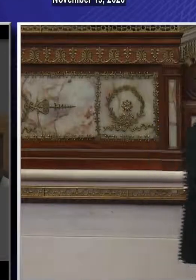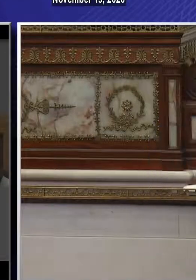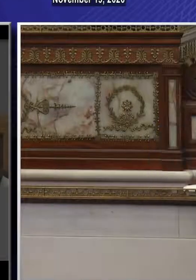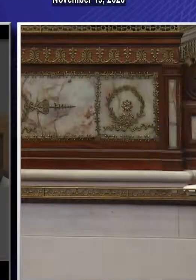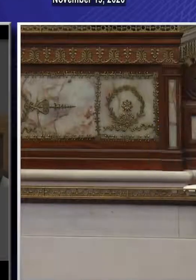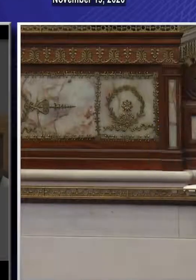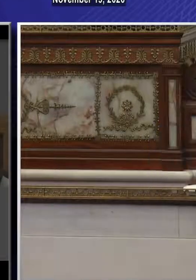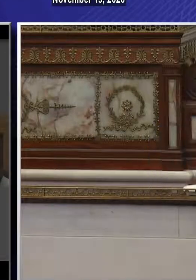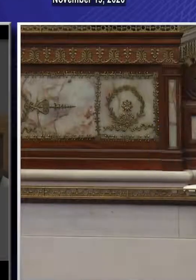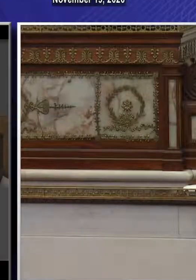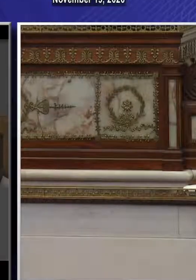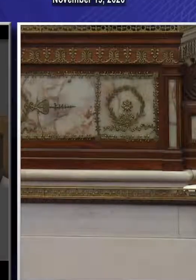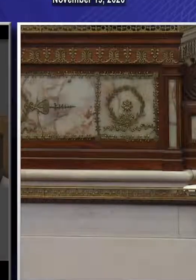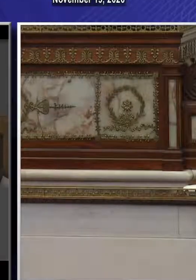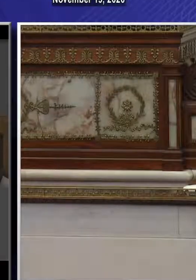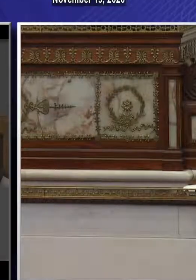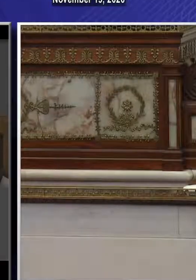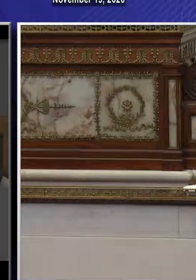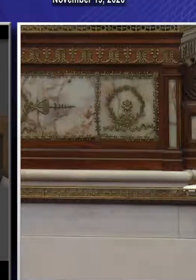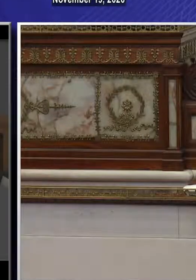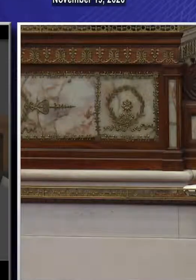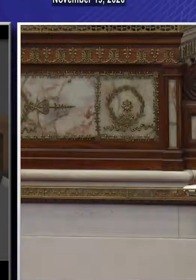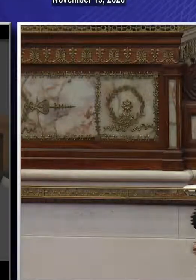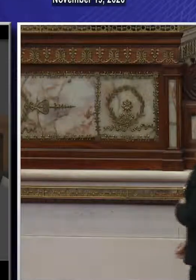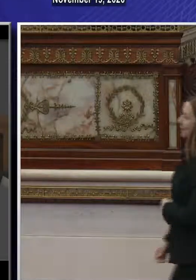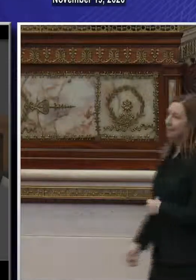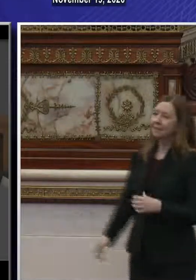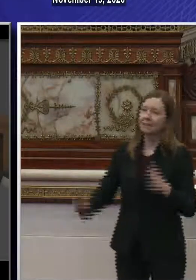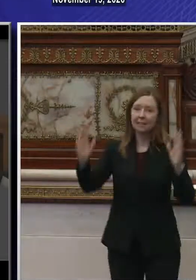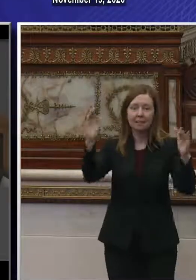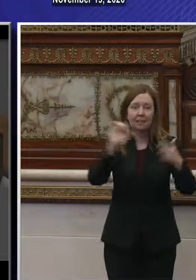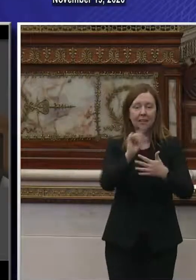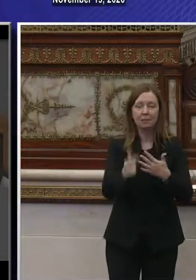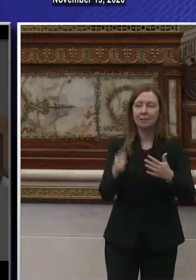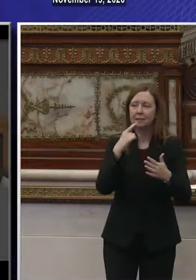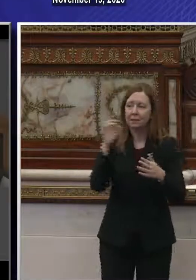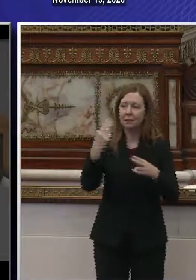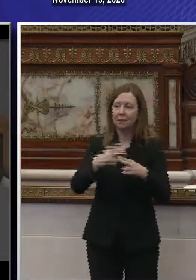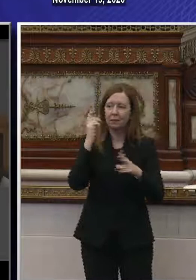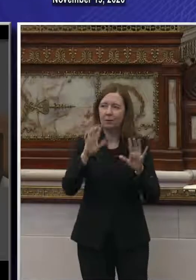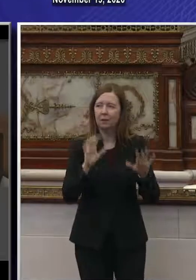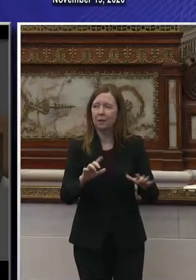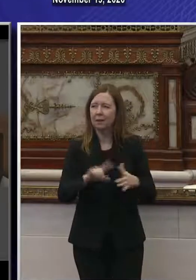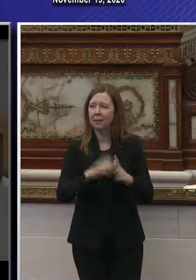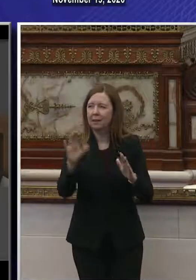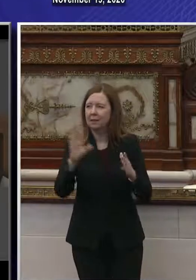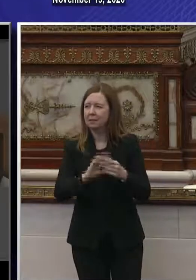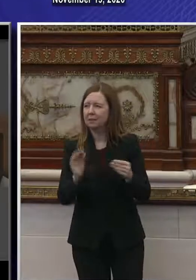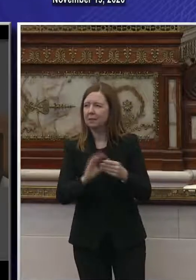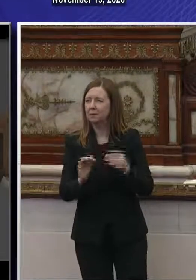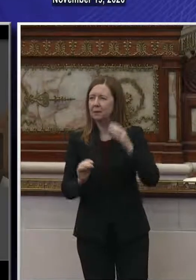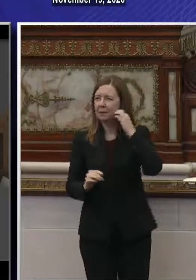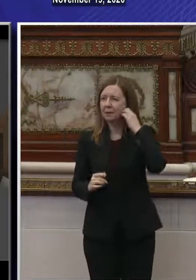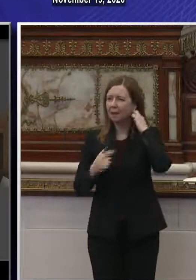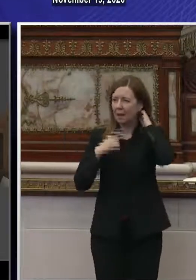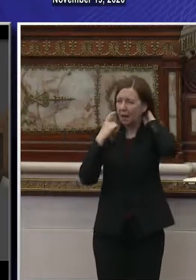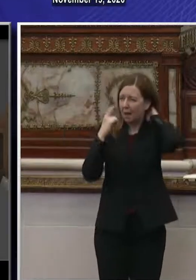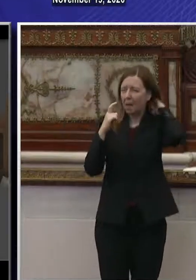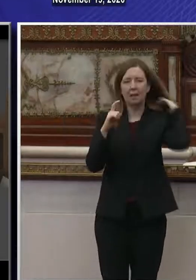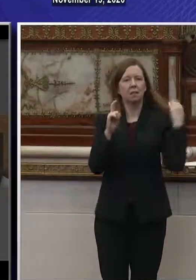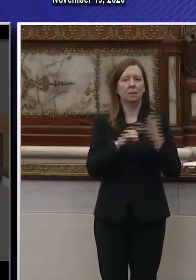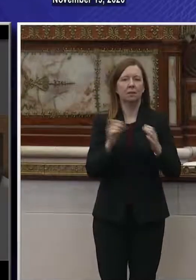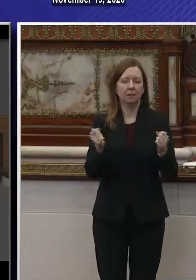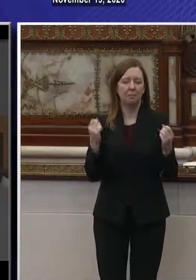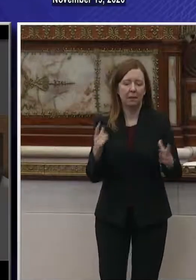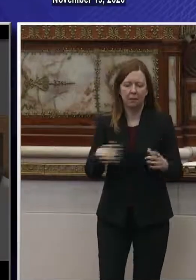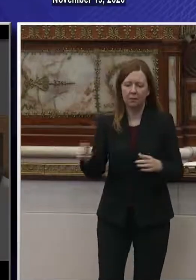Thank you very much, Doctor. If we could have the next panelist to state your name for the record and begin your testimony. And I did notice that a number